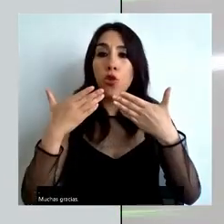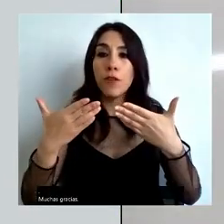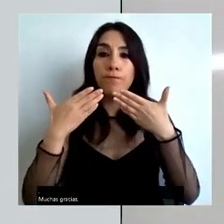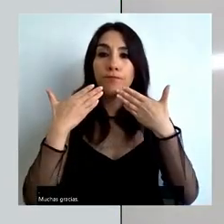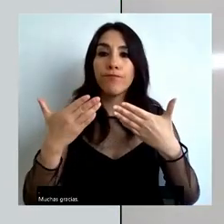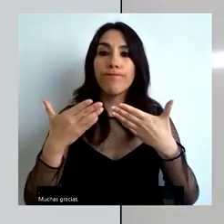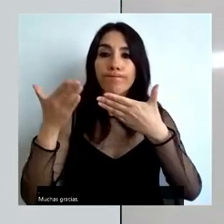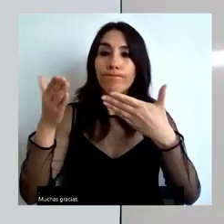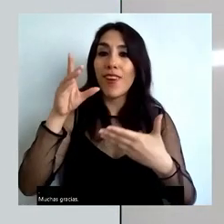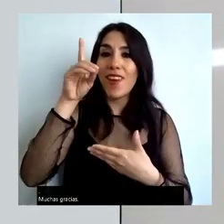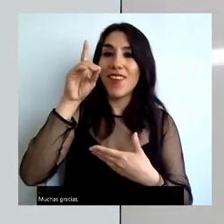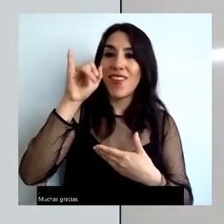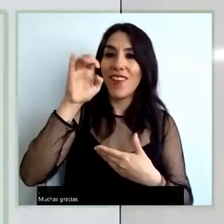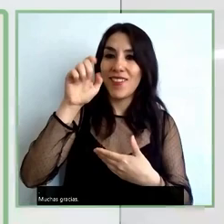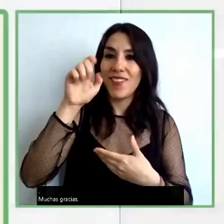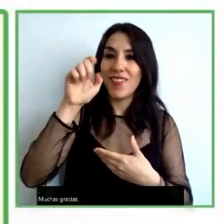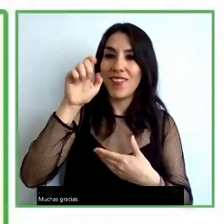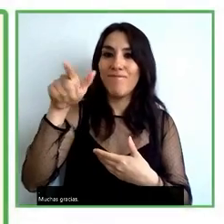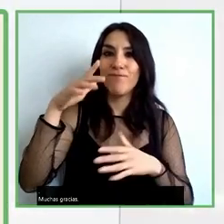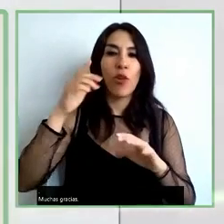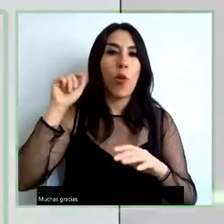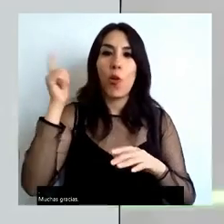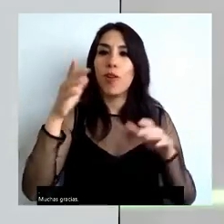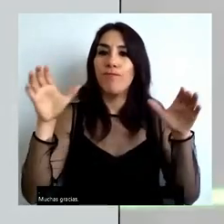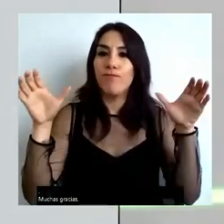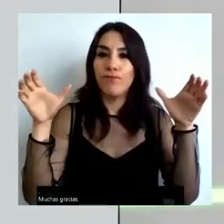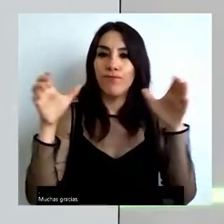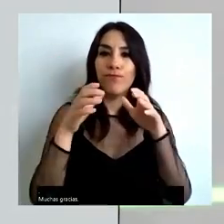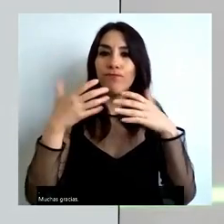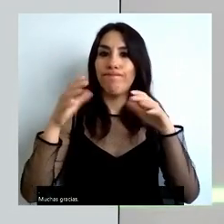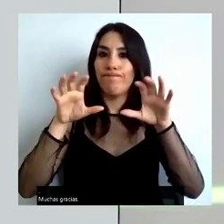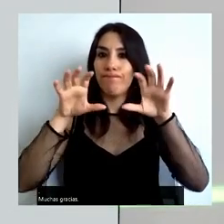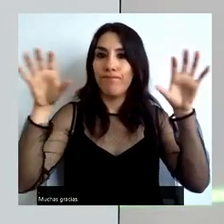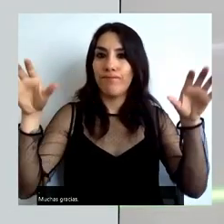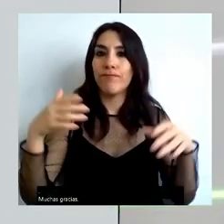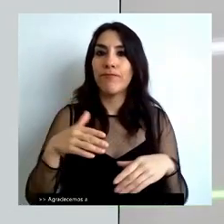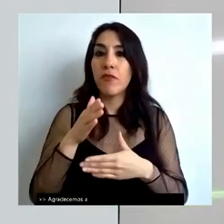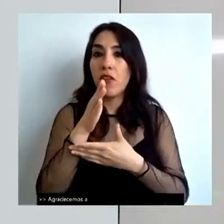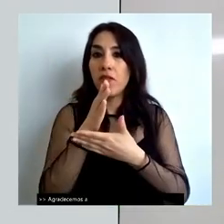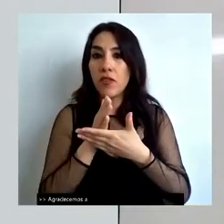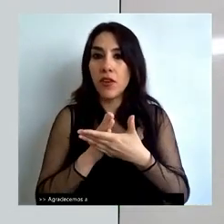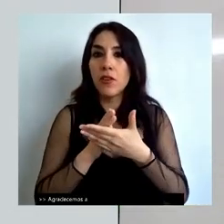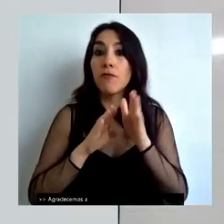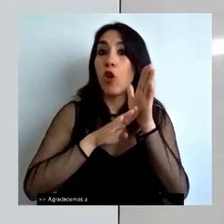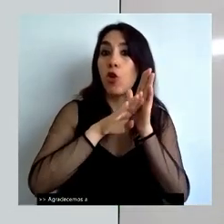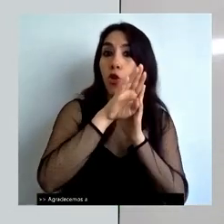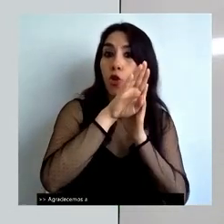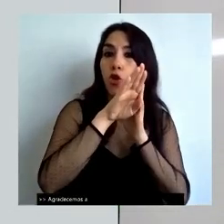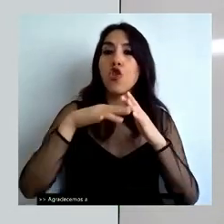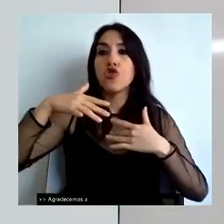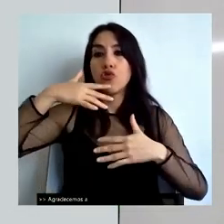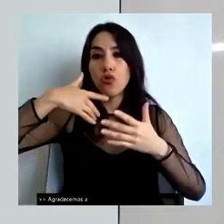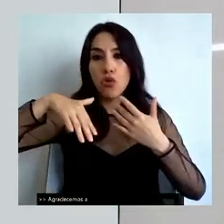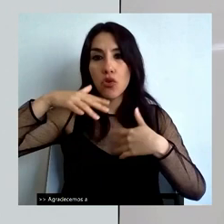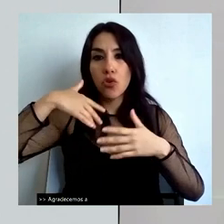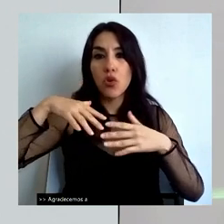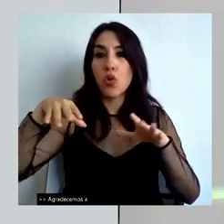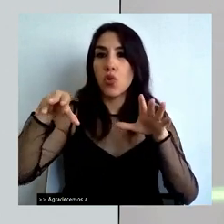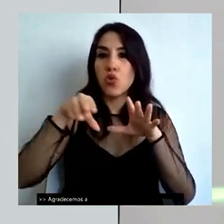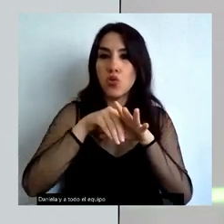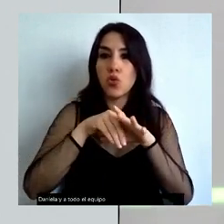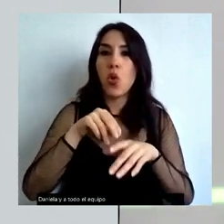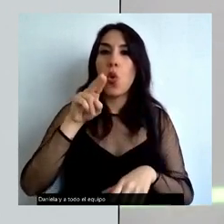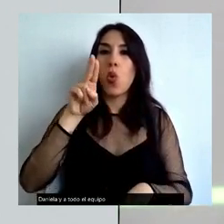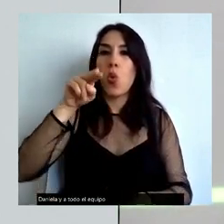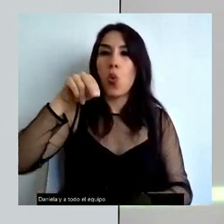We thank Daniela and the entire team of the Division for Inclusive Social Development at UNDESA for their words